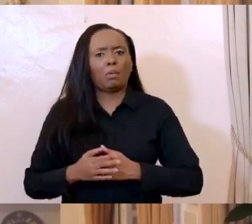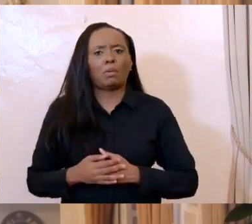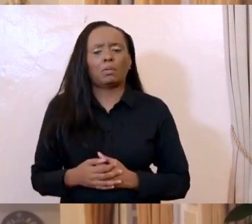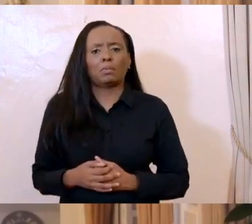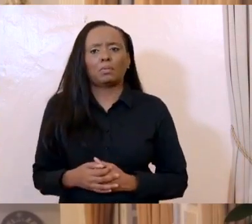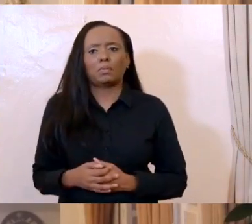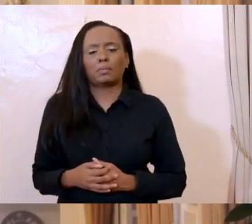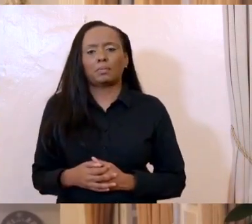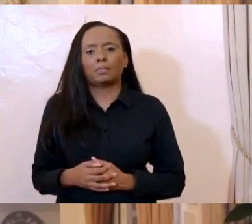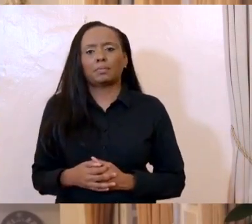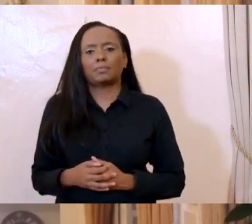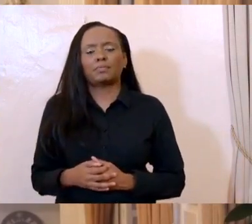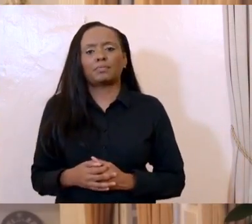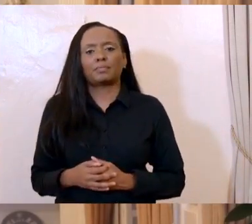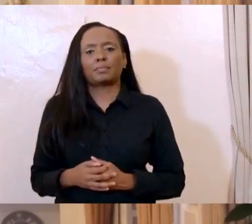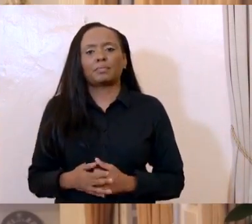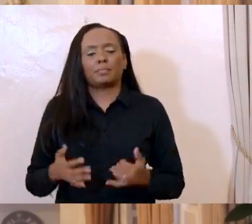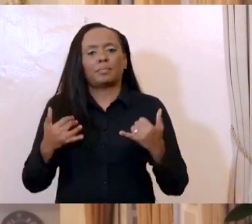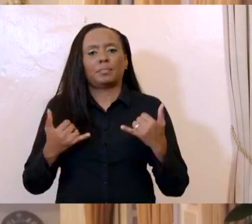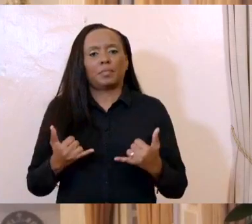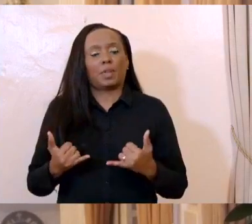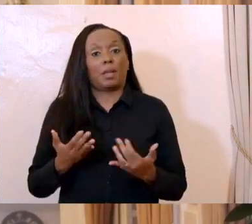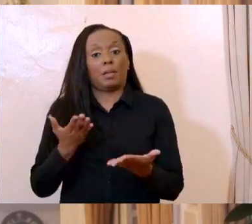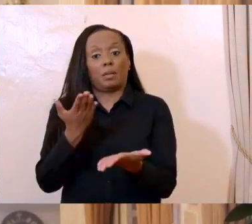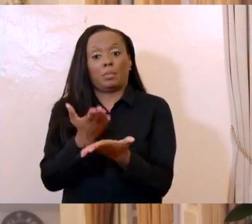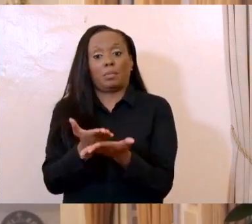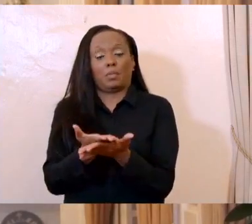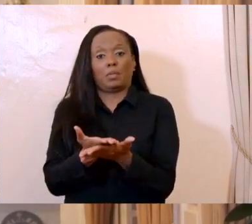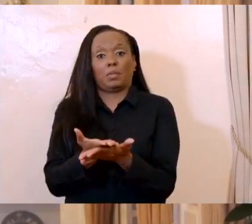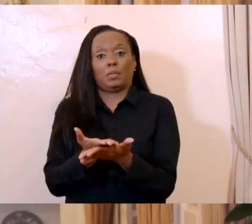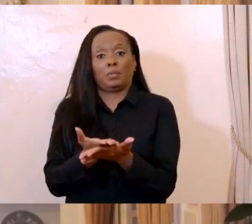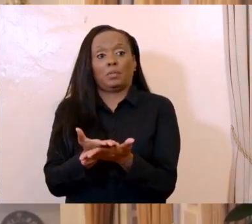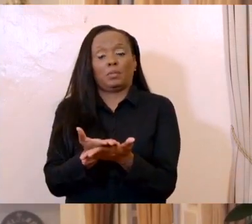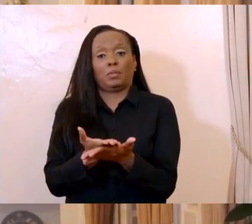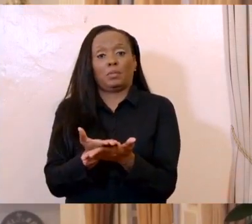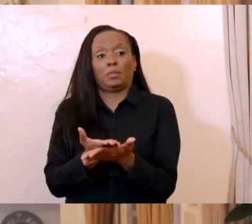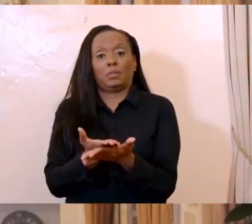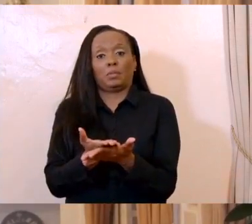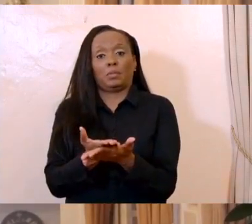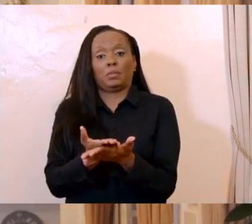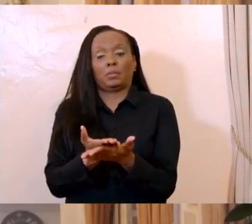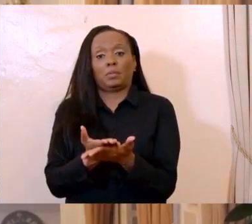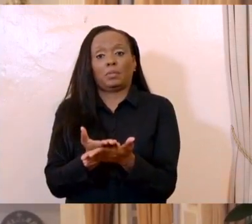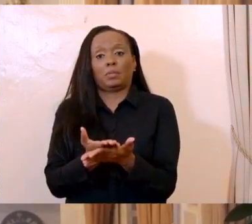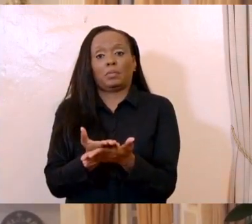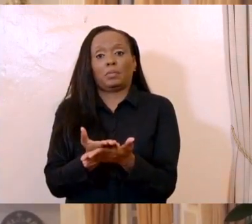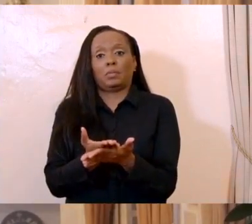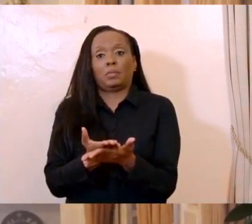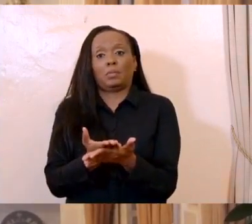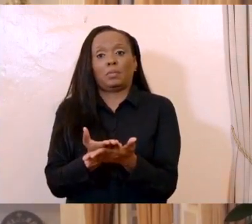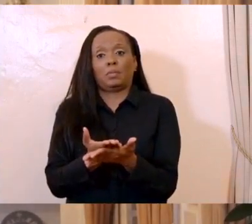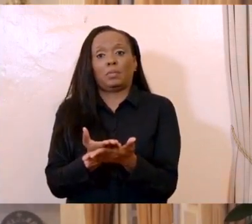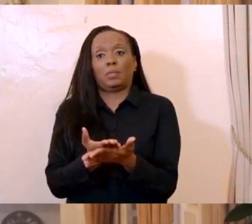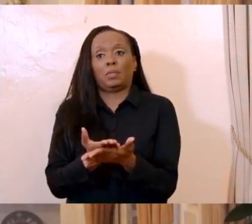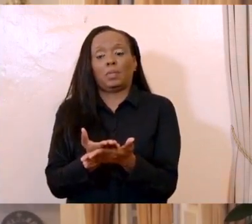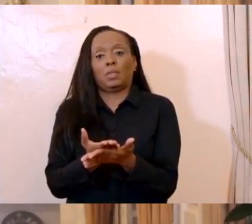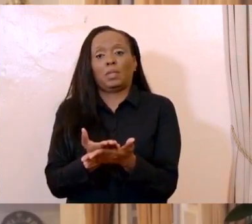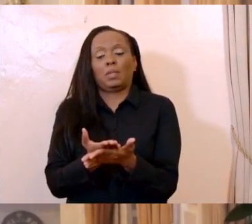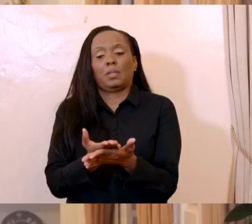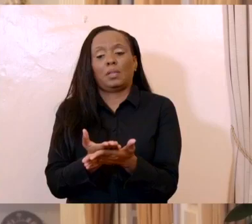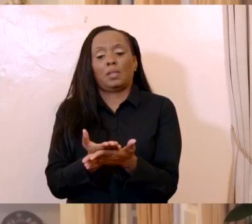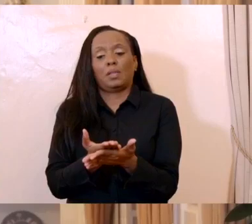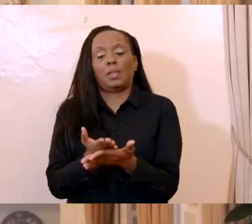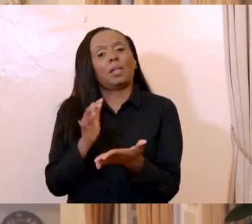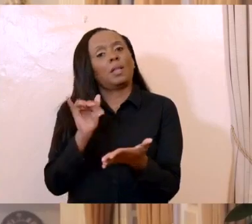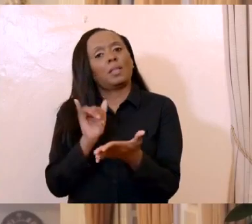evidence at this point, the evidence does not suggest that these cases originated within the QEH, but is part